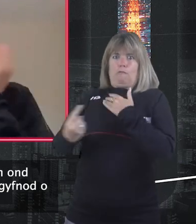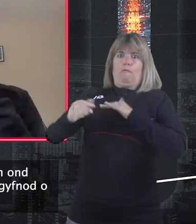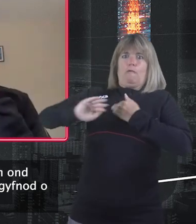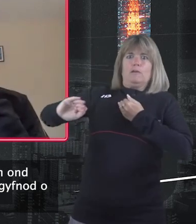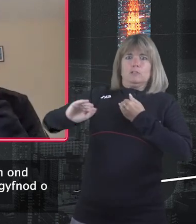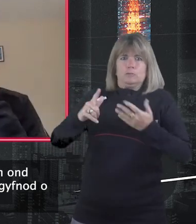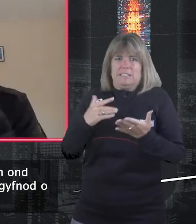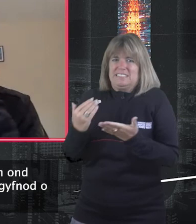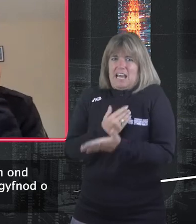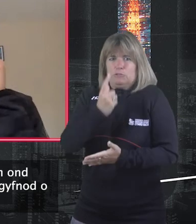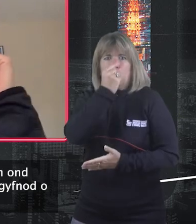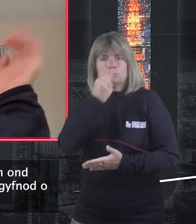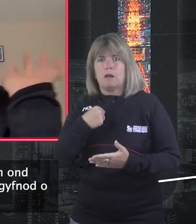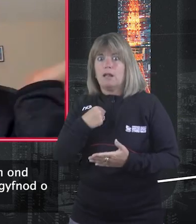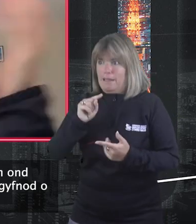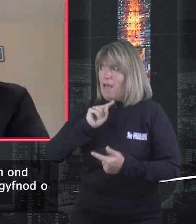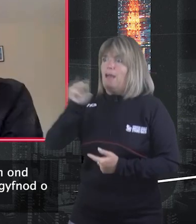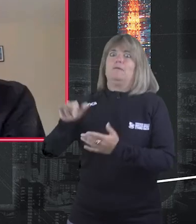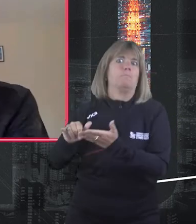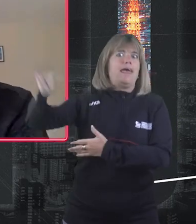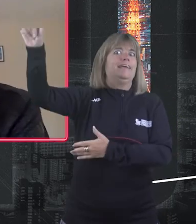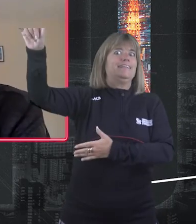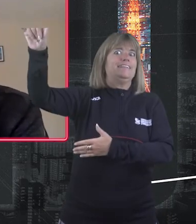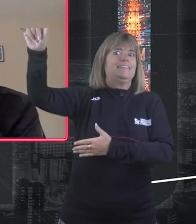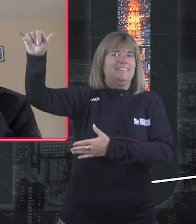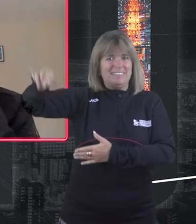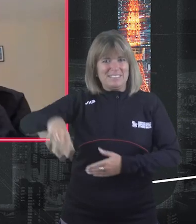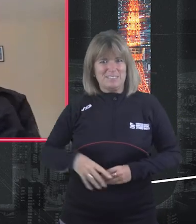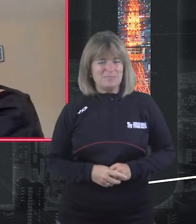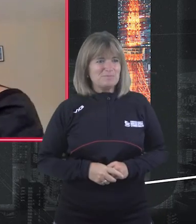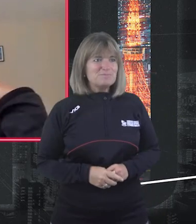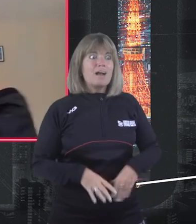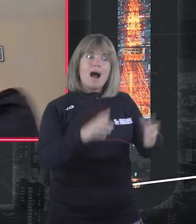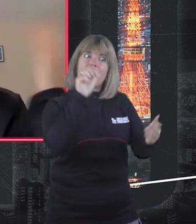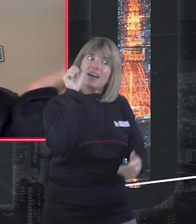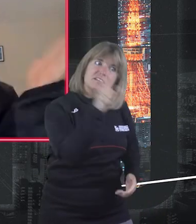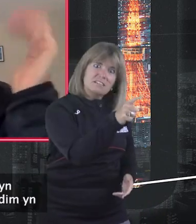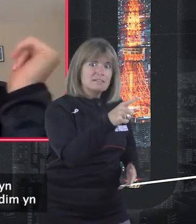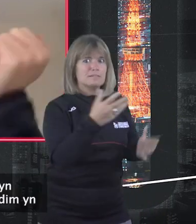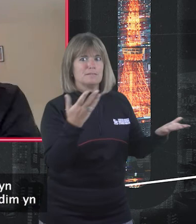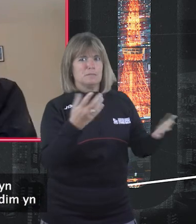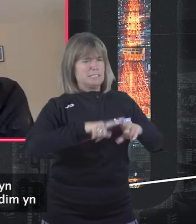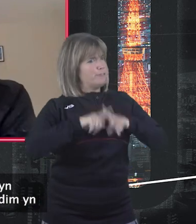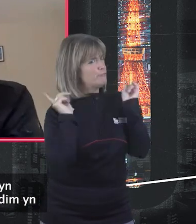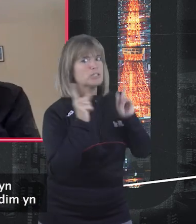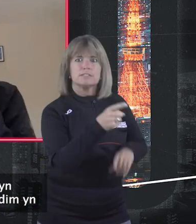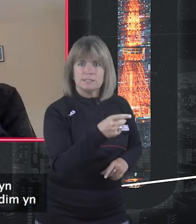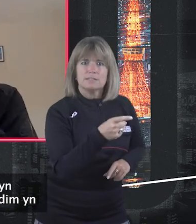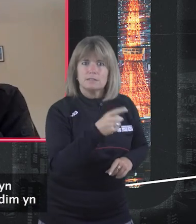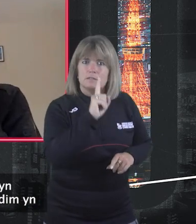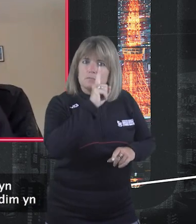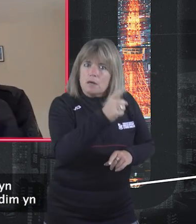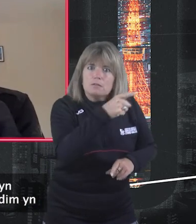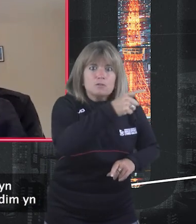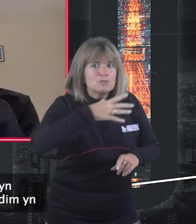period. So yeah, I'm just trying to be as safe as possible and get on that plane. Exactly that. It's going to be